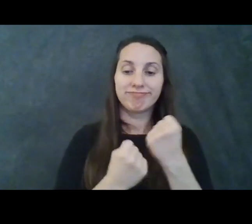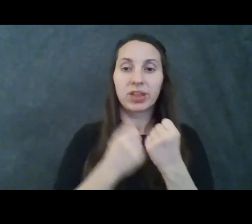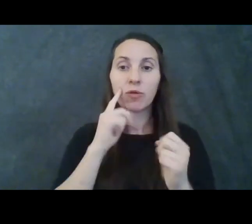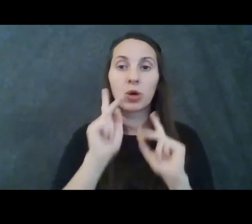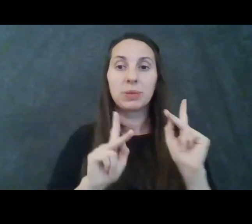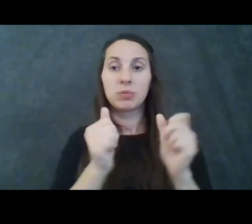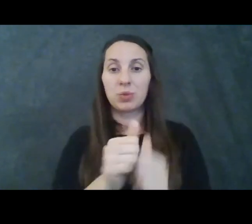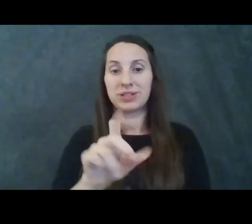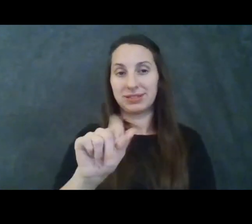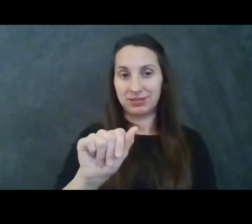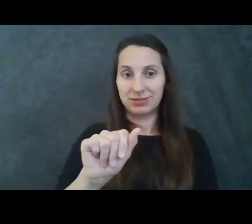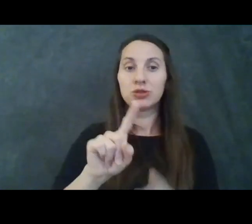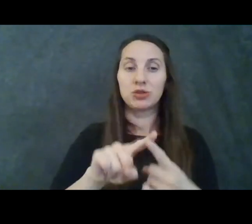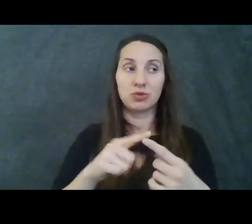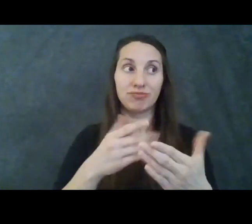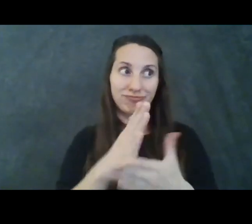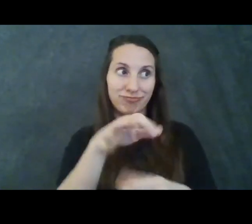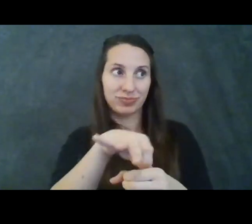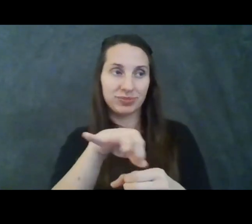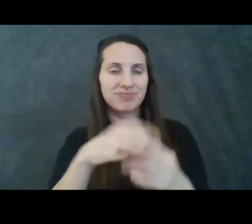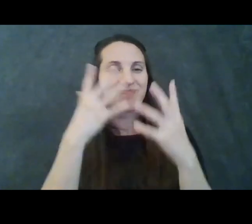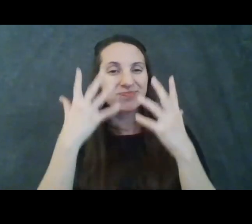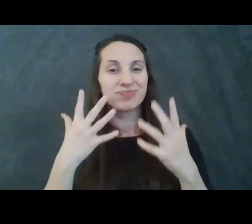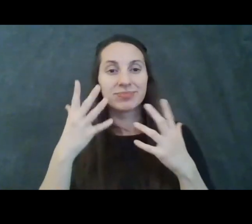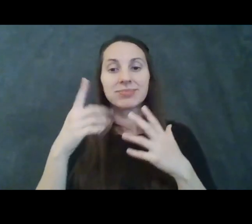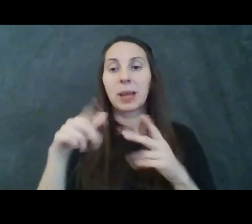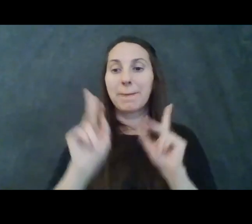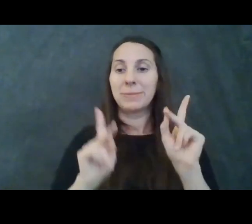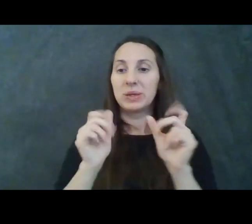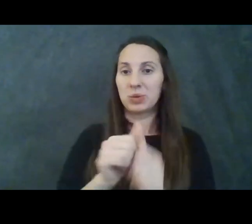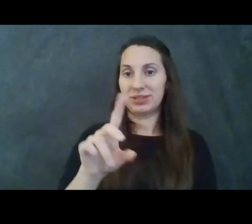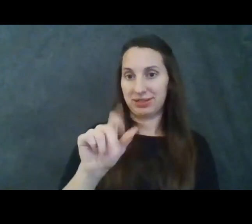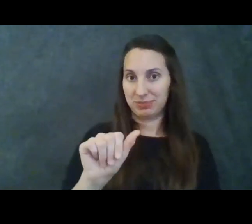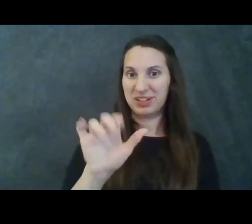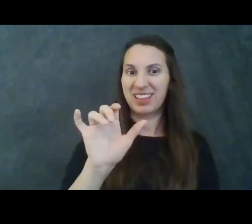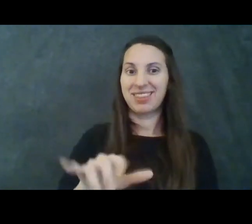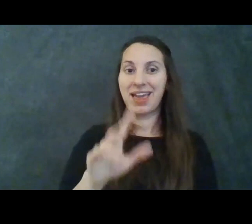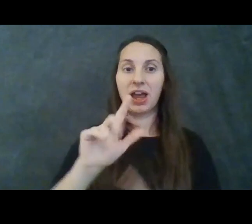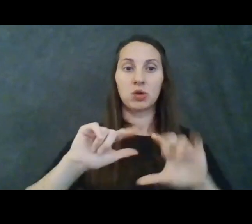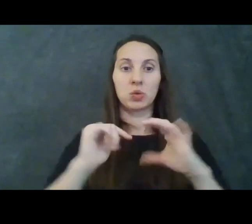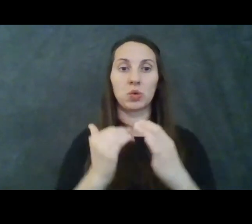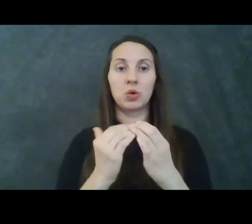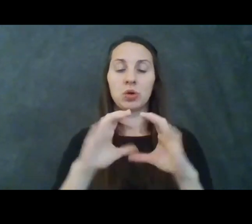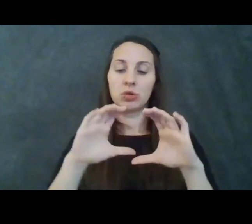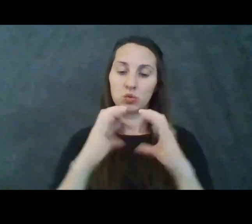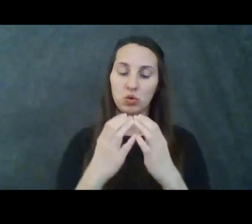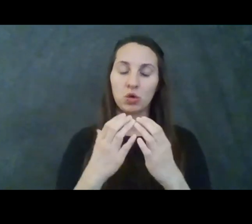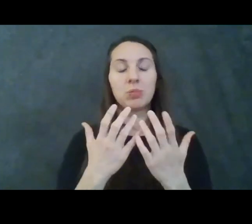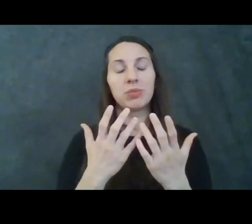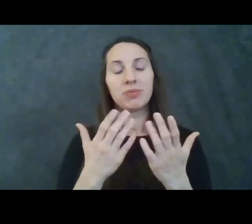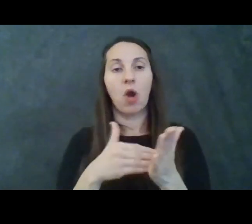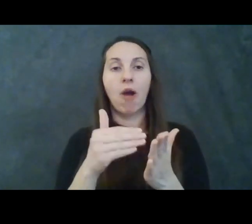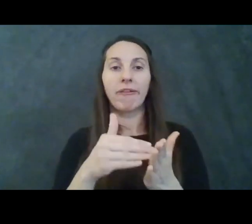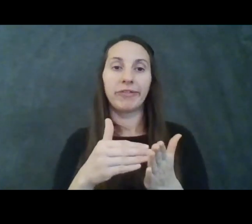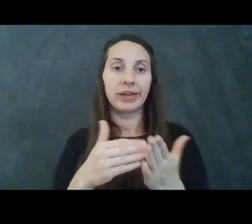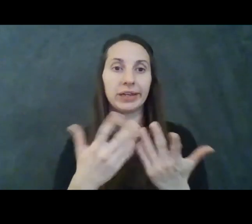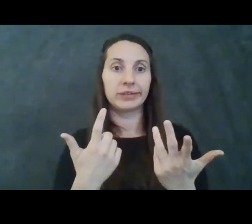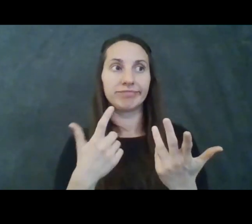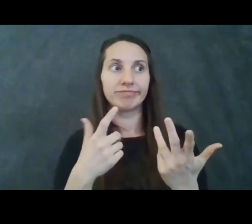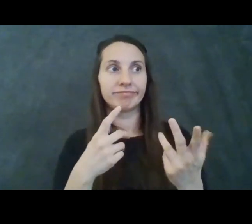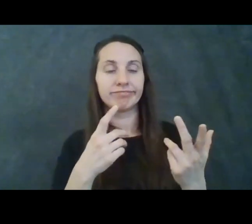Unfortunately, people with disabilities are a population that is often overlooked. I identify as disabled. I live